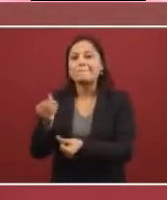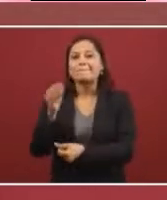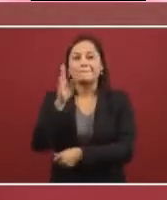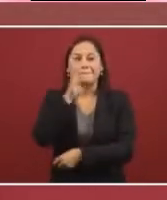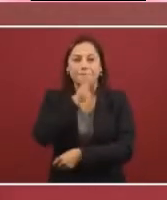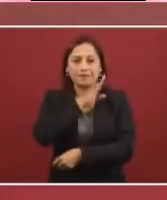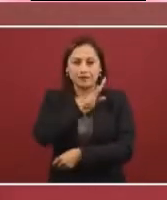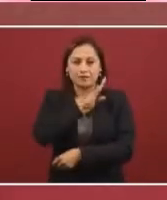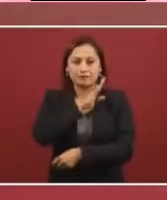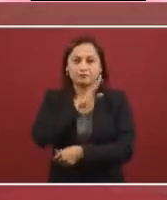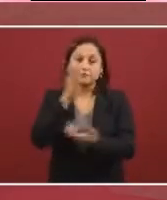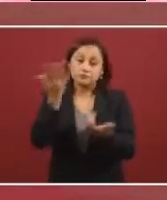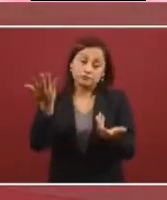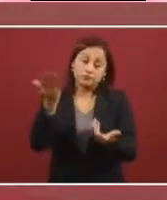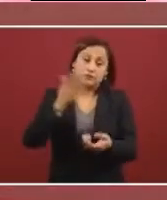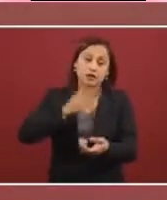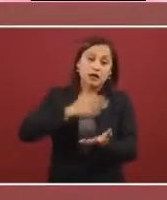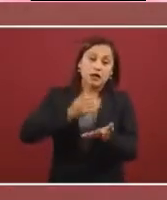cancel that fund.